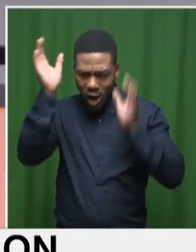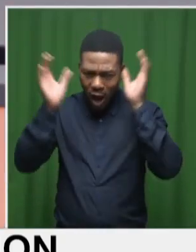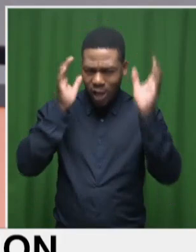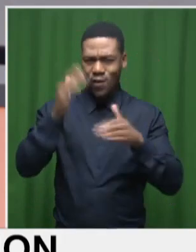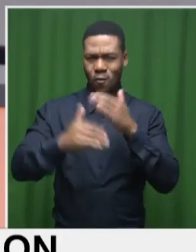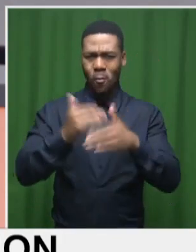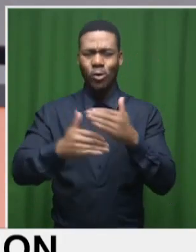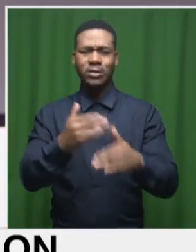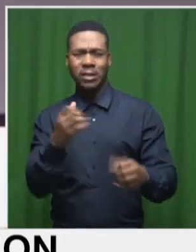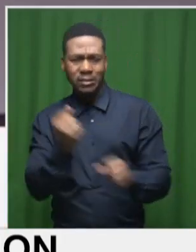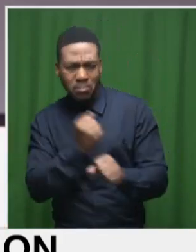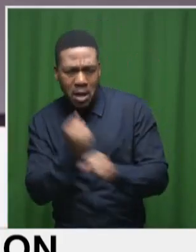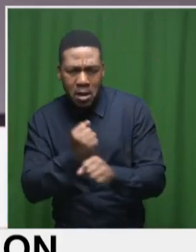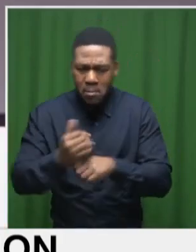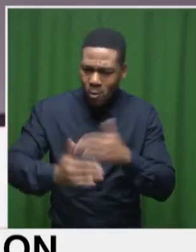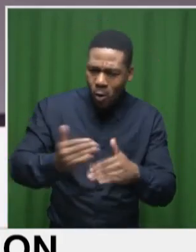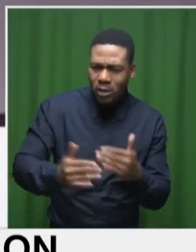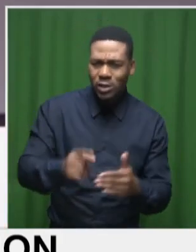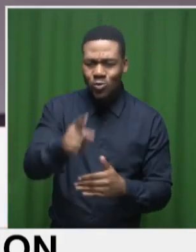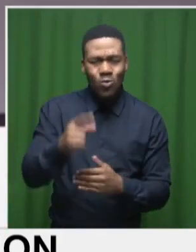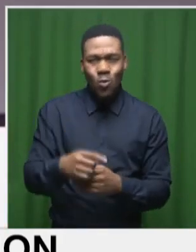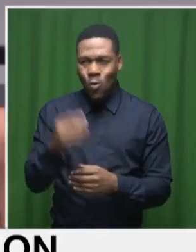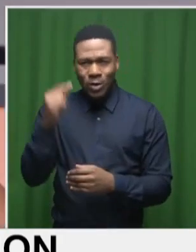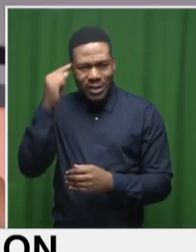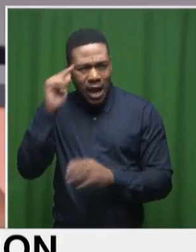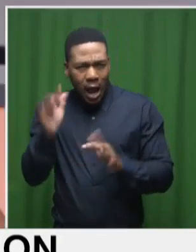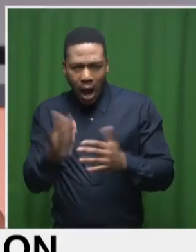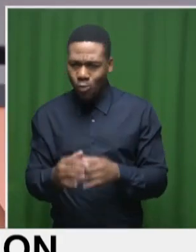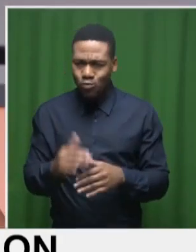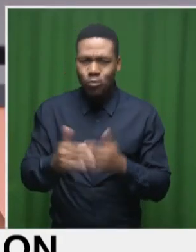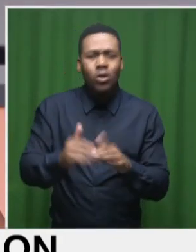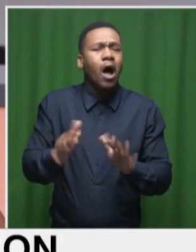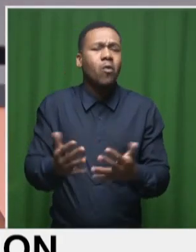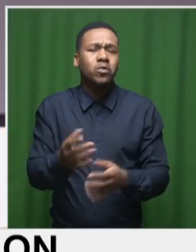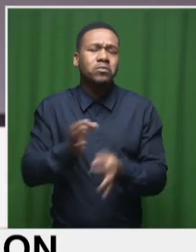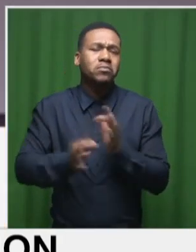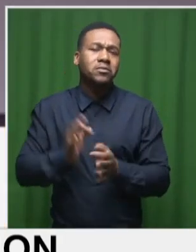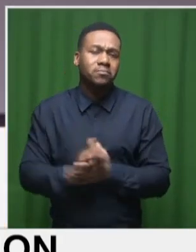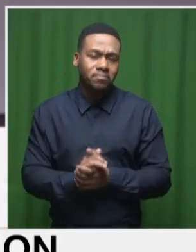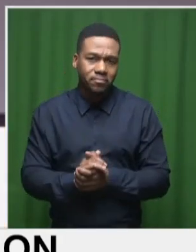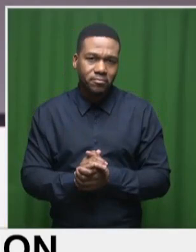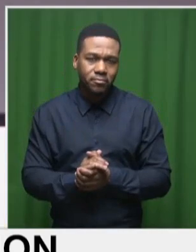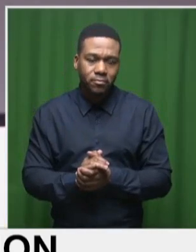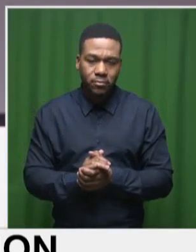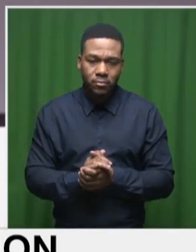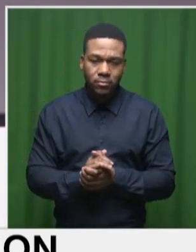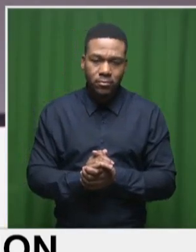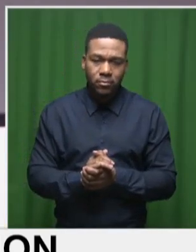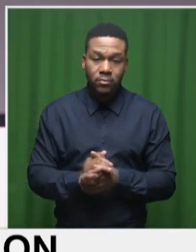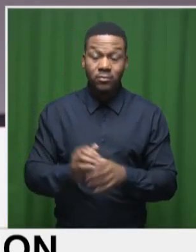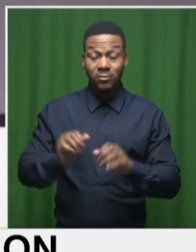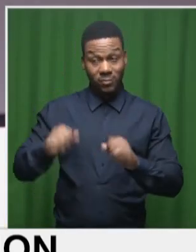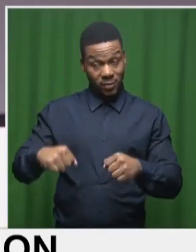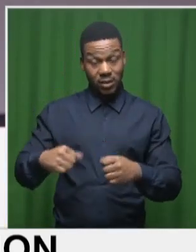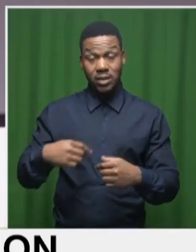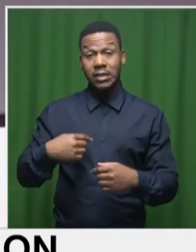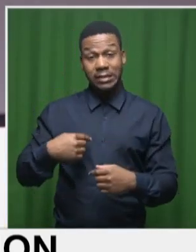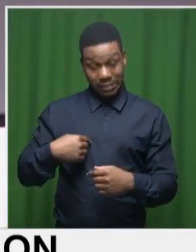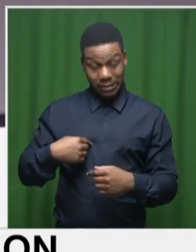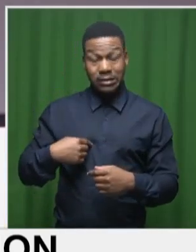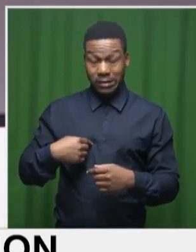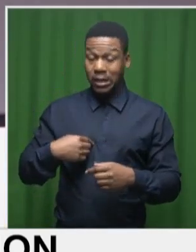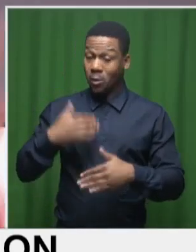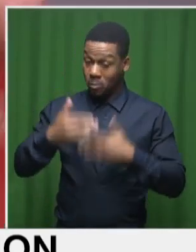that. I'm going to put this here, I'm going to put the image there. Take us through that process. I think there was a lot of refinement in the